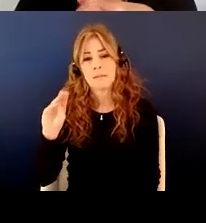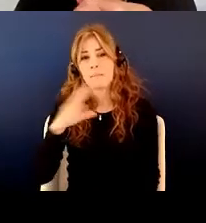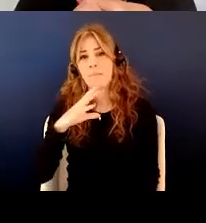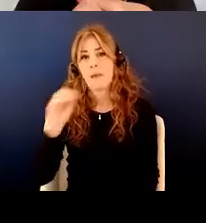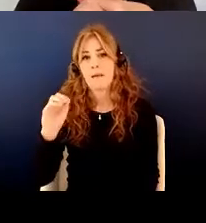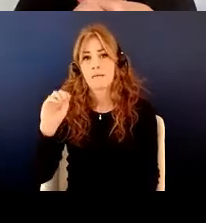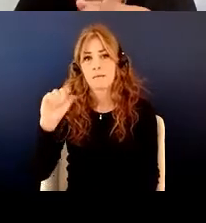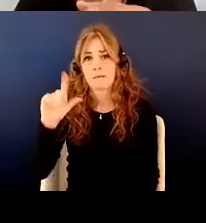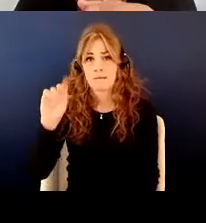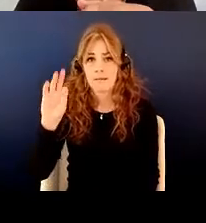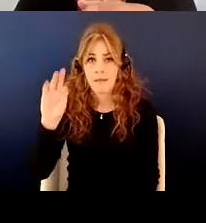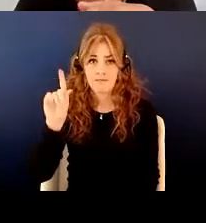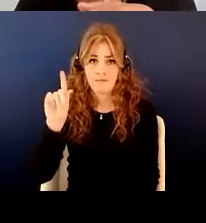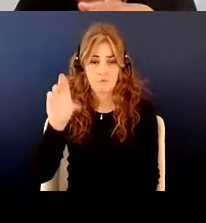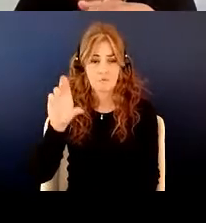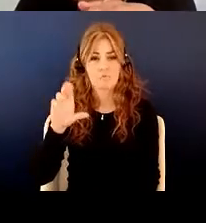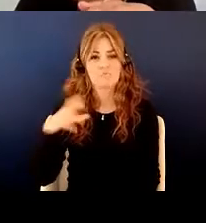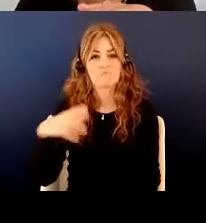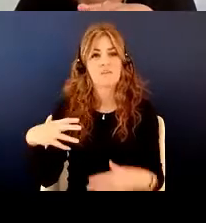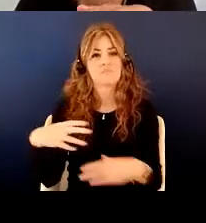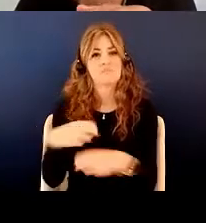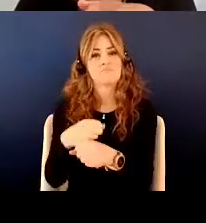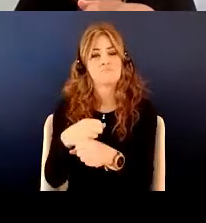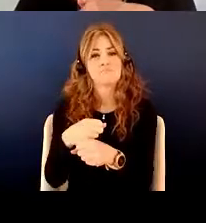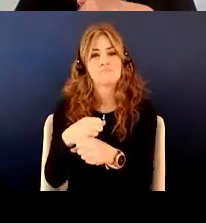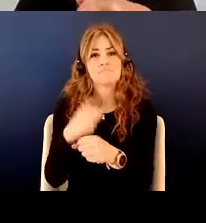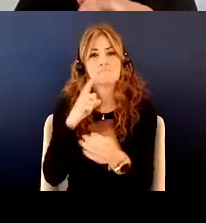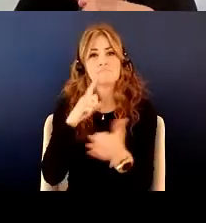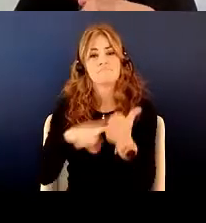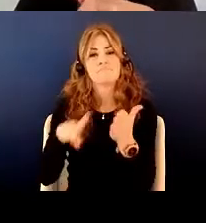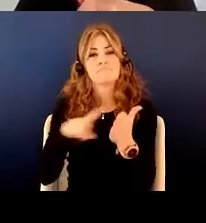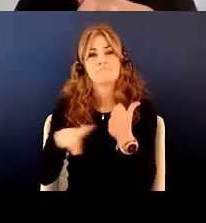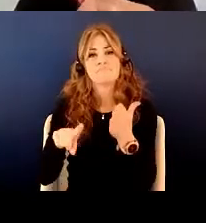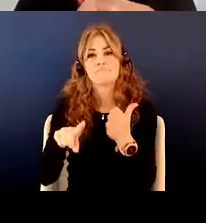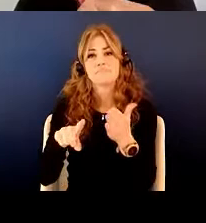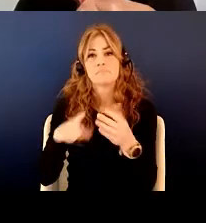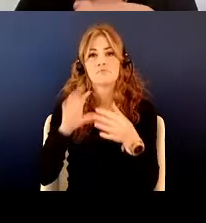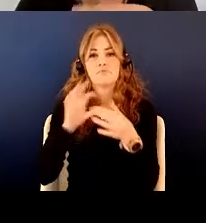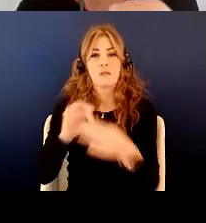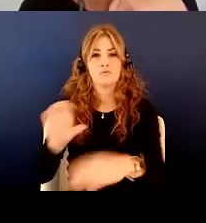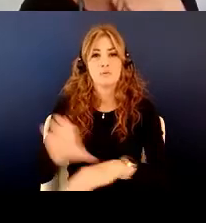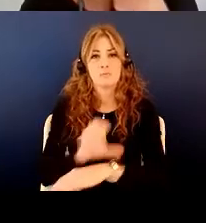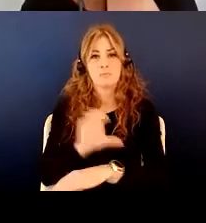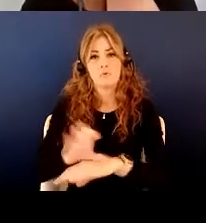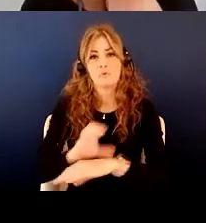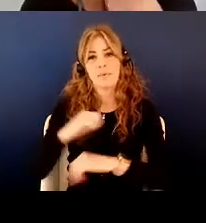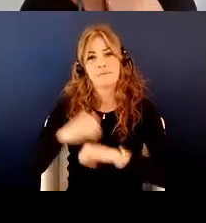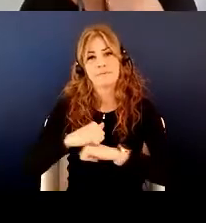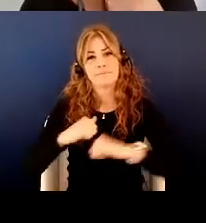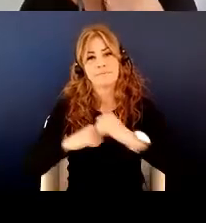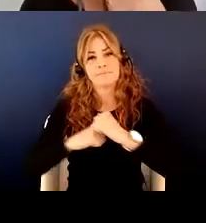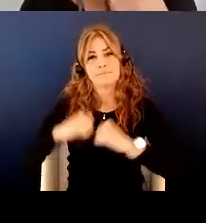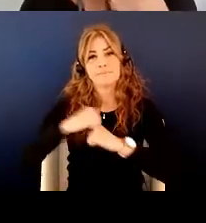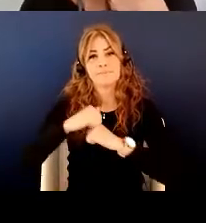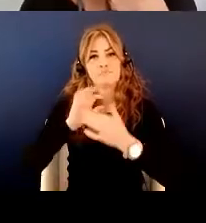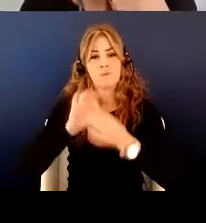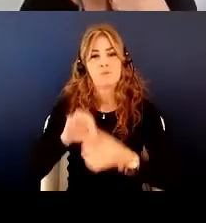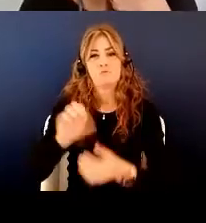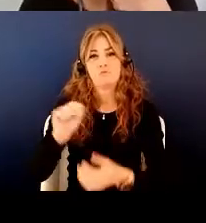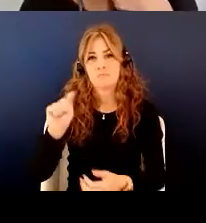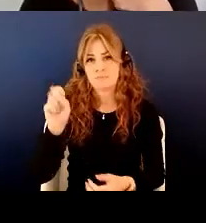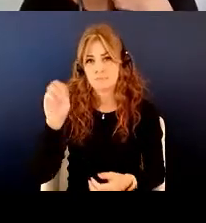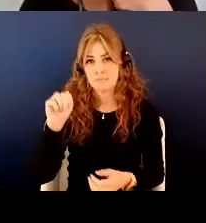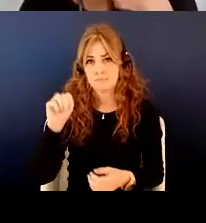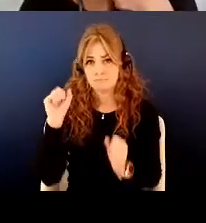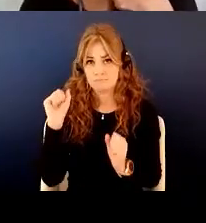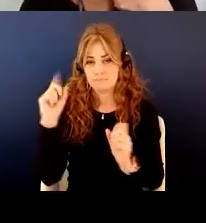looks at, it's synthesizing results from research on computer-based scaffolding in STEM education.